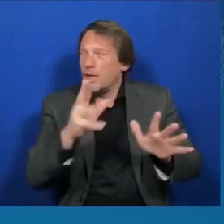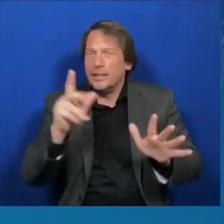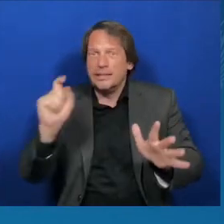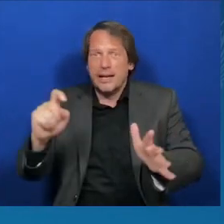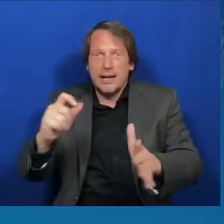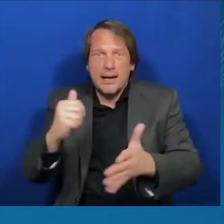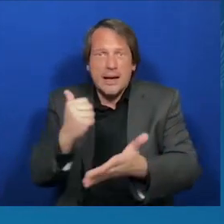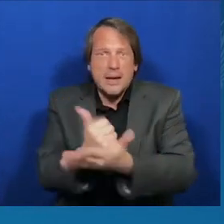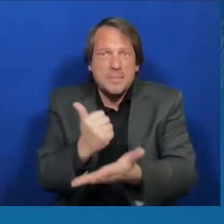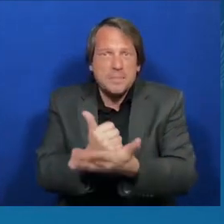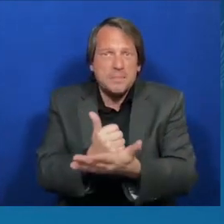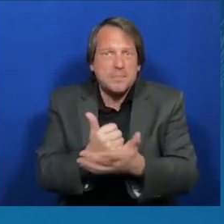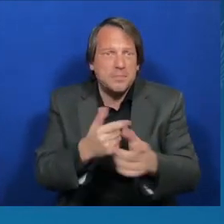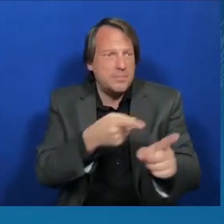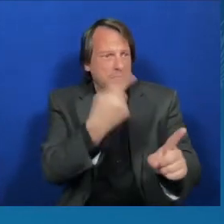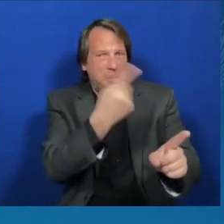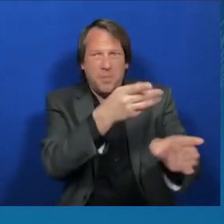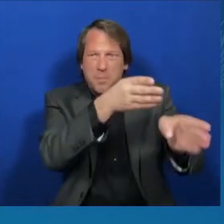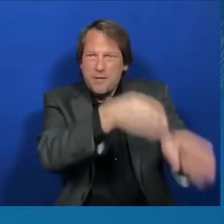them